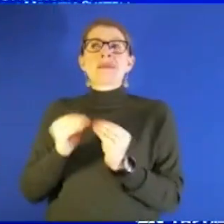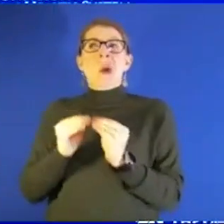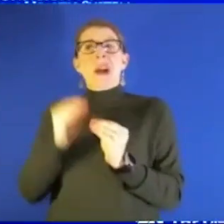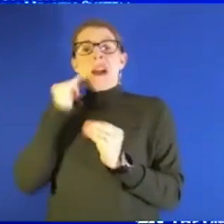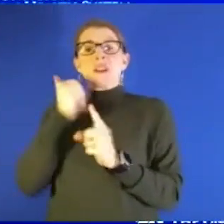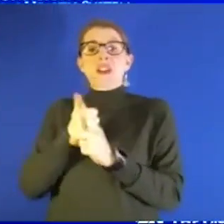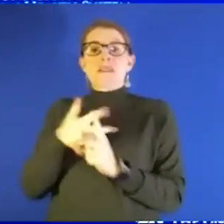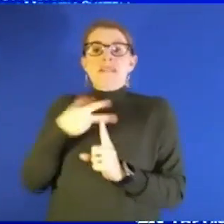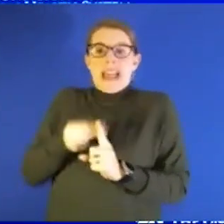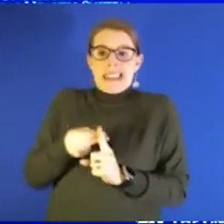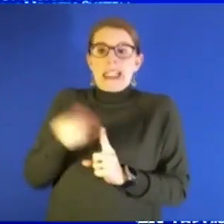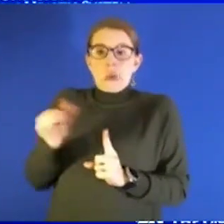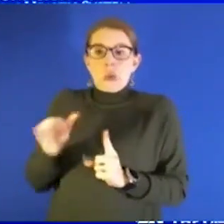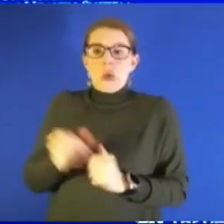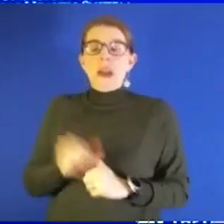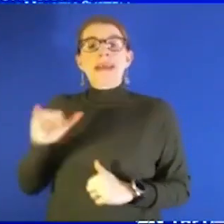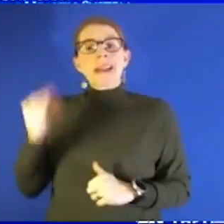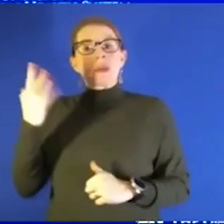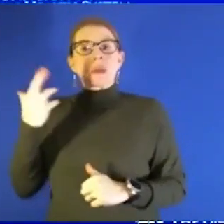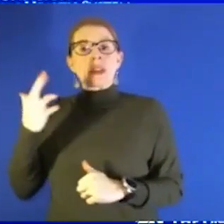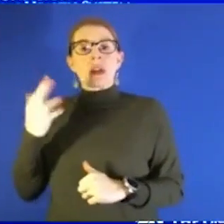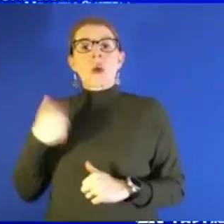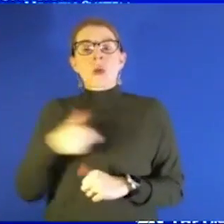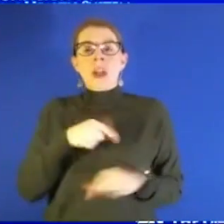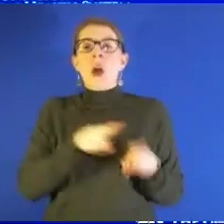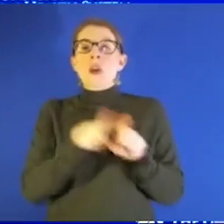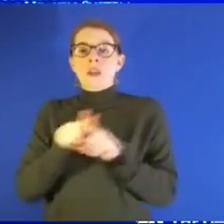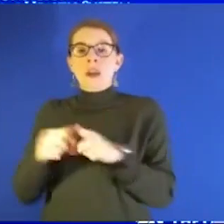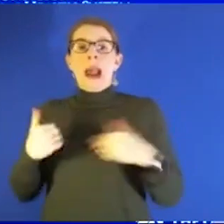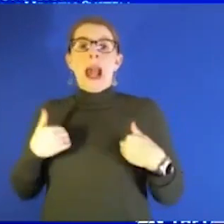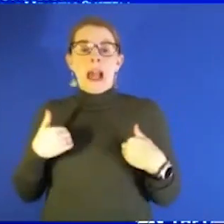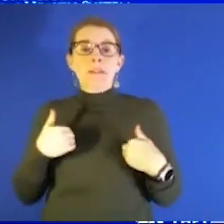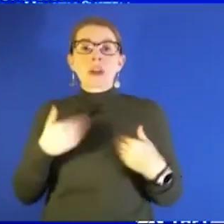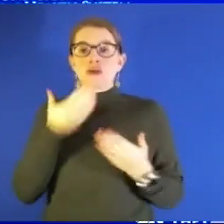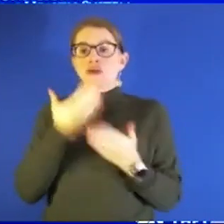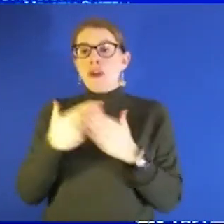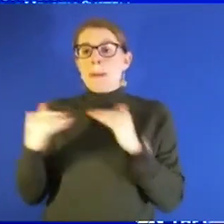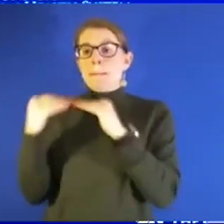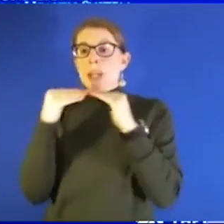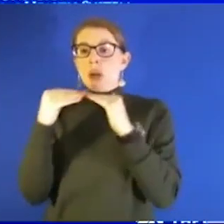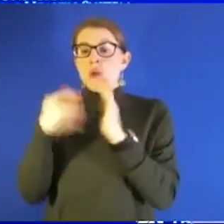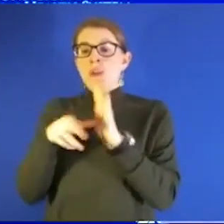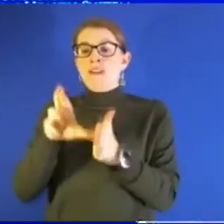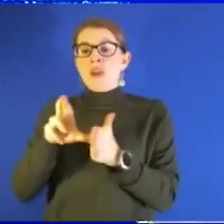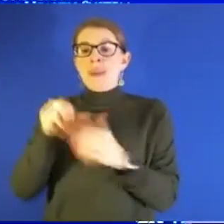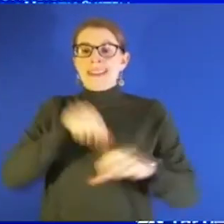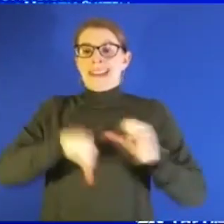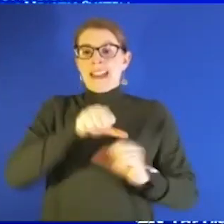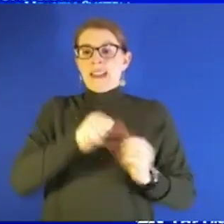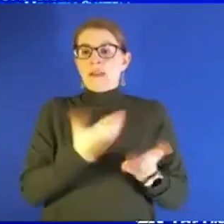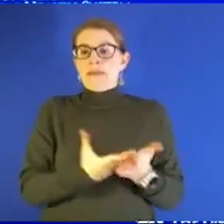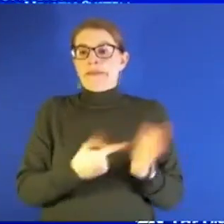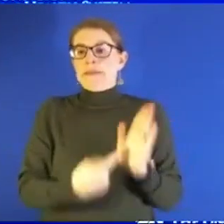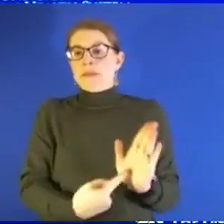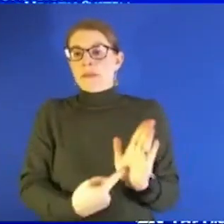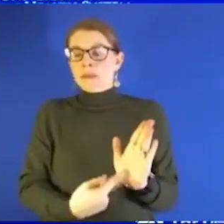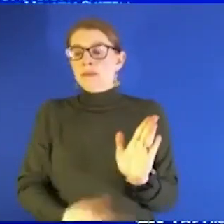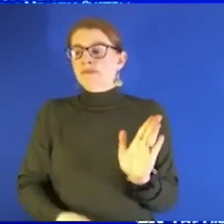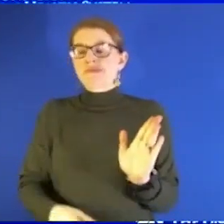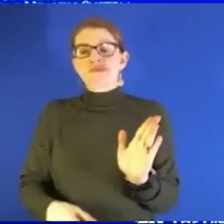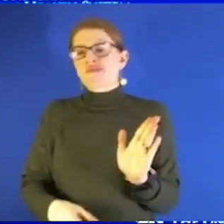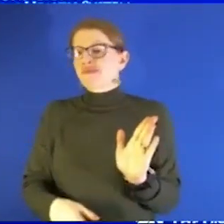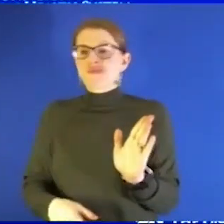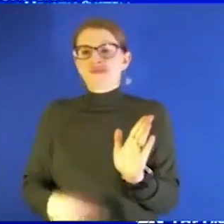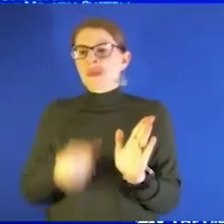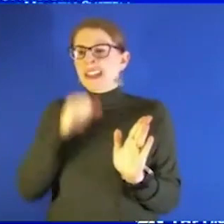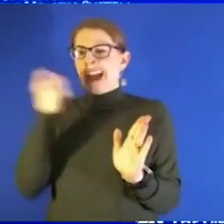And so that was the reason. But we also do have pretty good peer-reviewed science showing that that is not fully always the case.